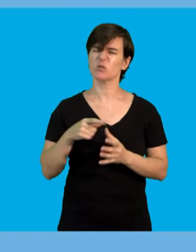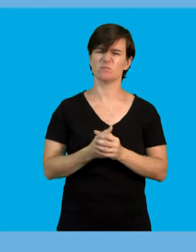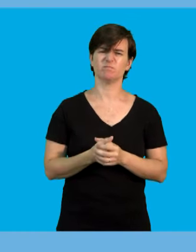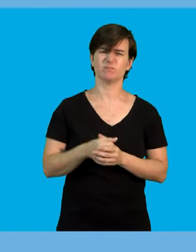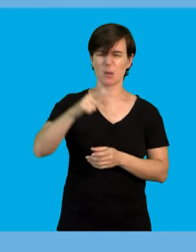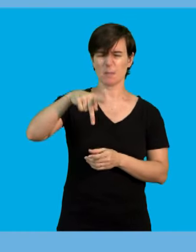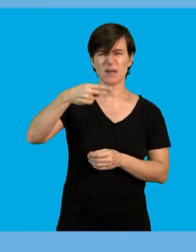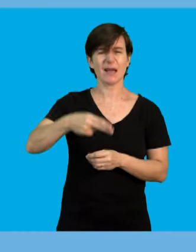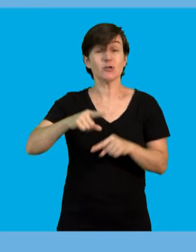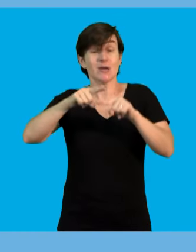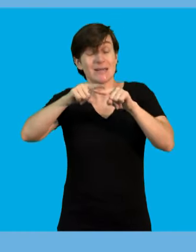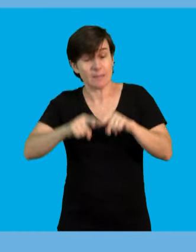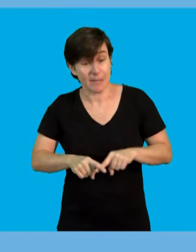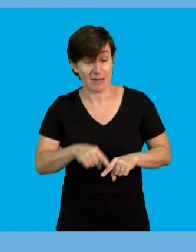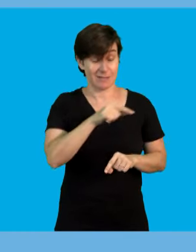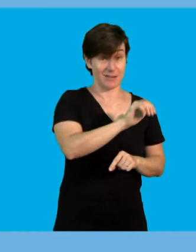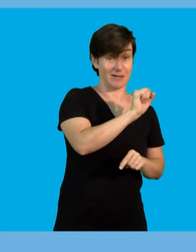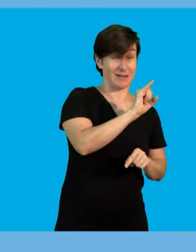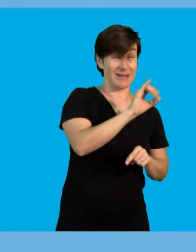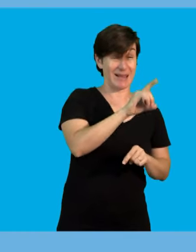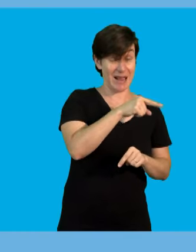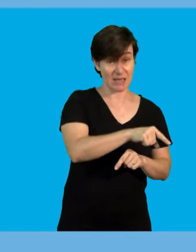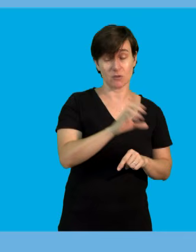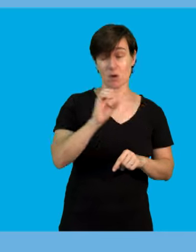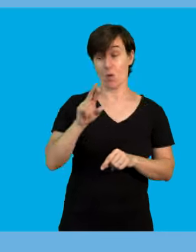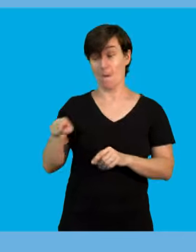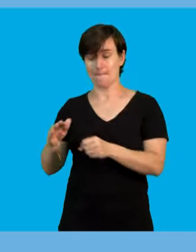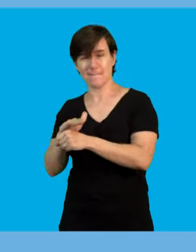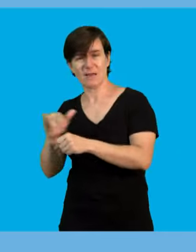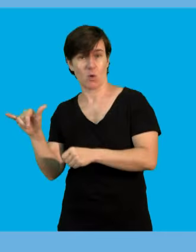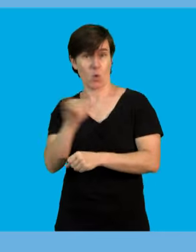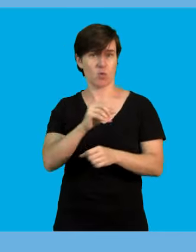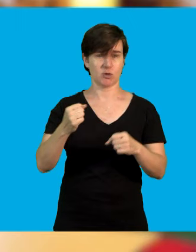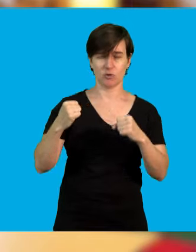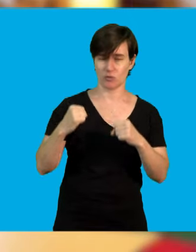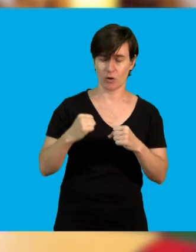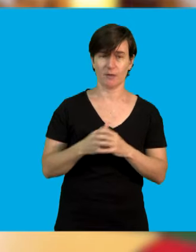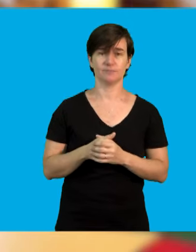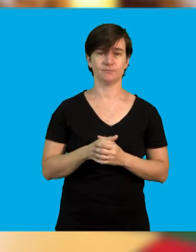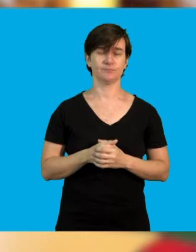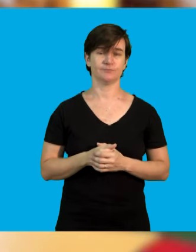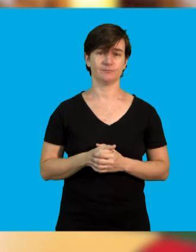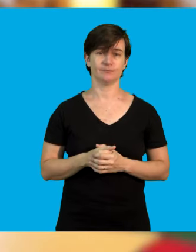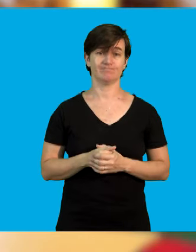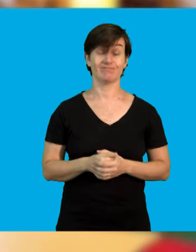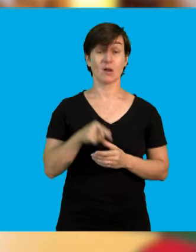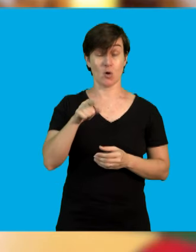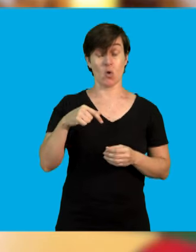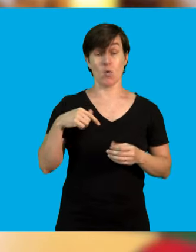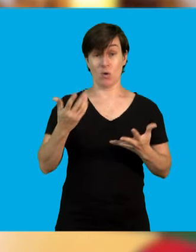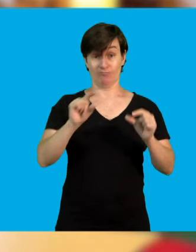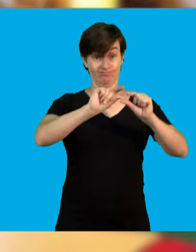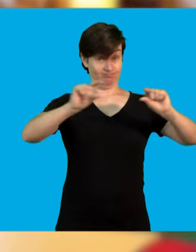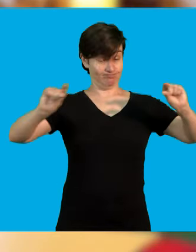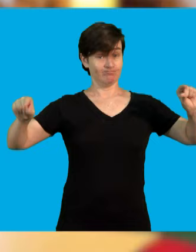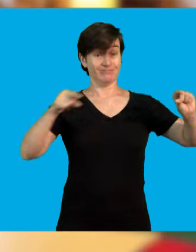of this salt will depend on the acidity or the basicity of the substance which we are reacting initially at the beginning of the reaction. In that